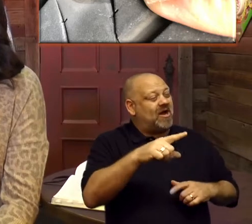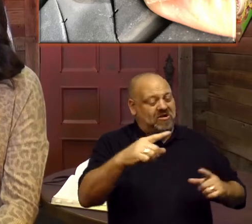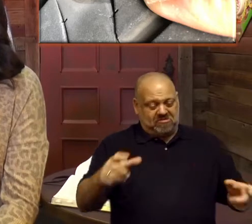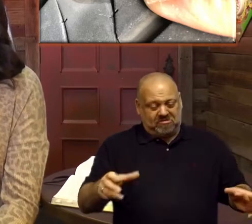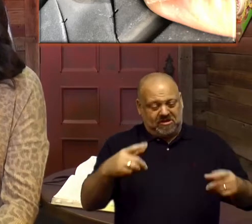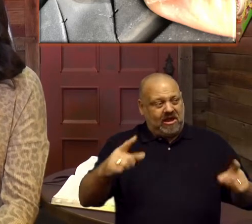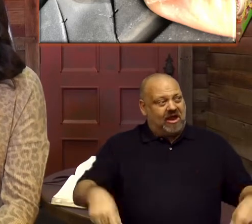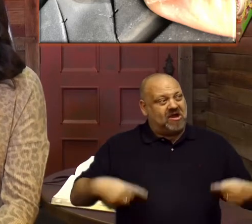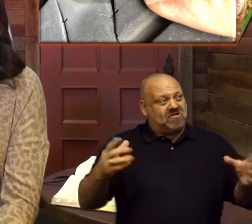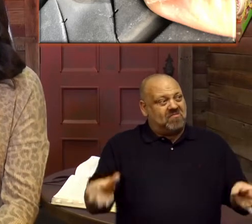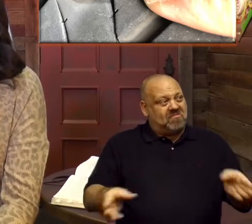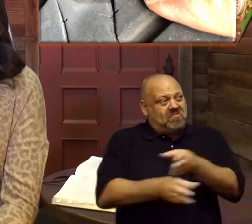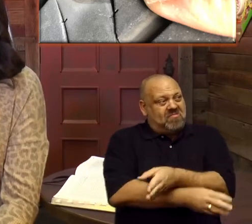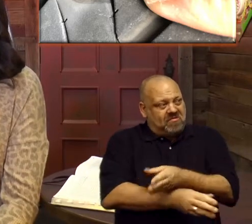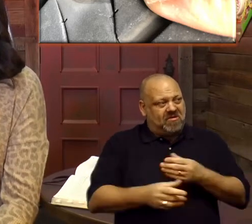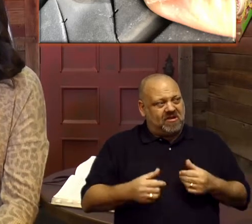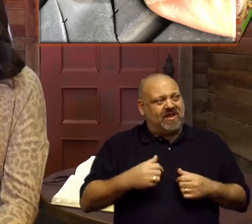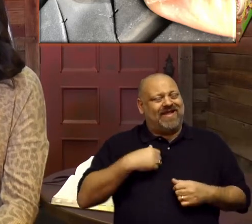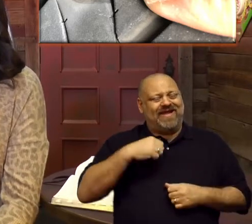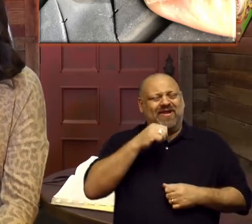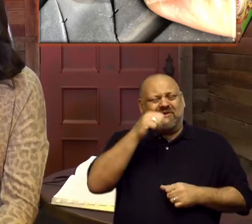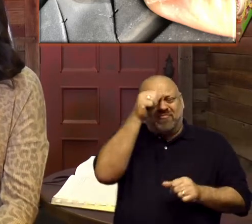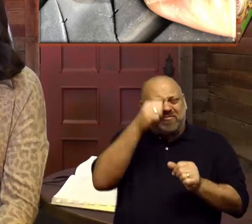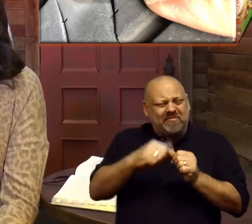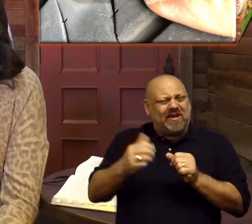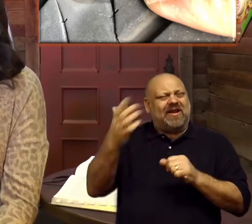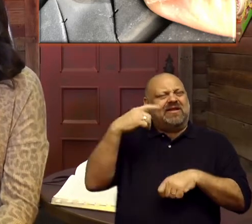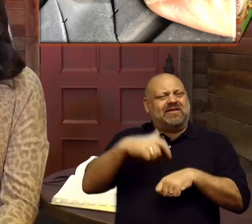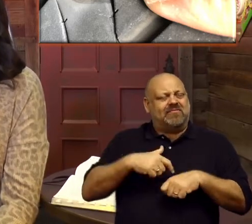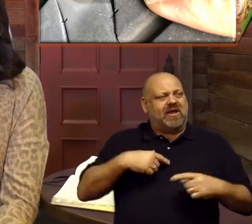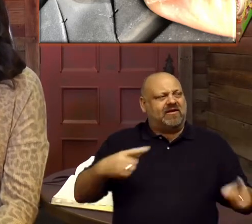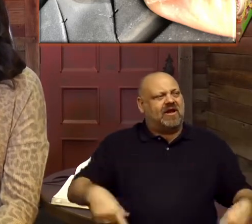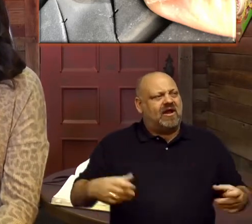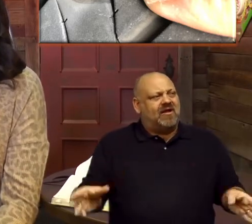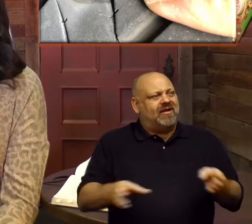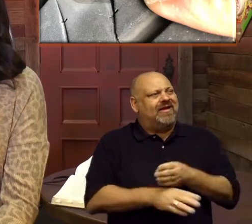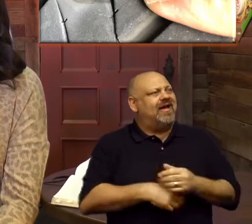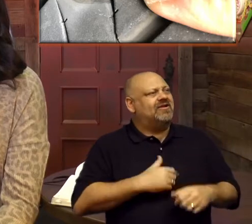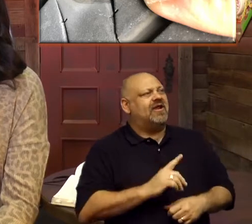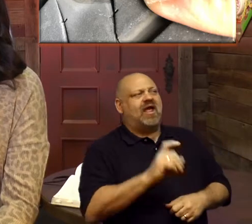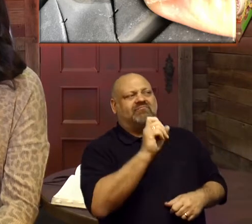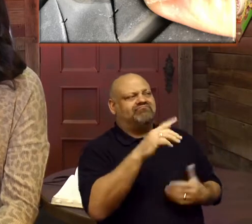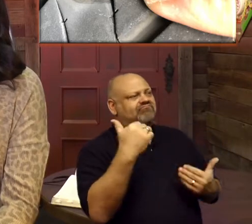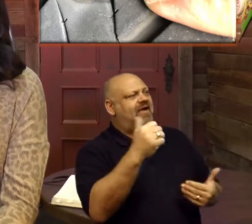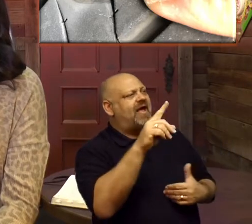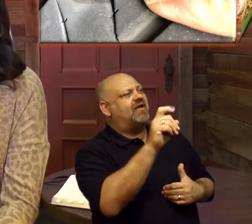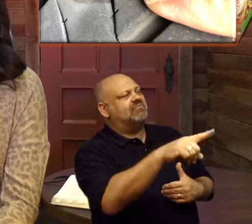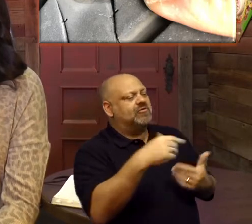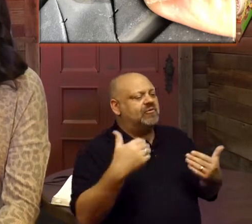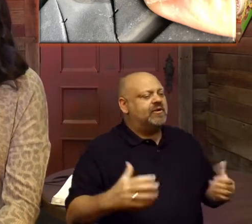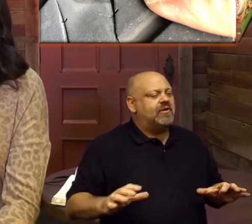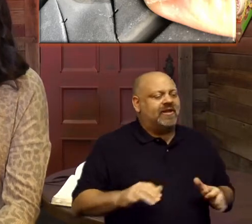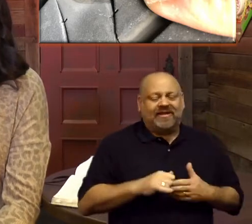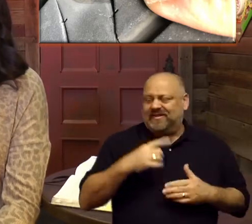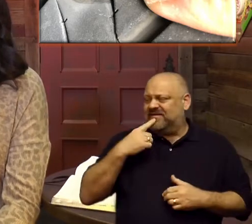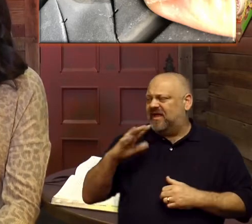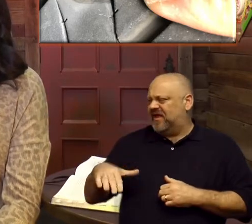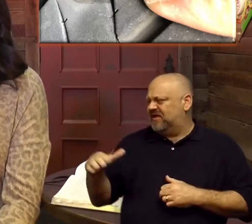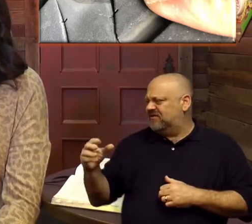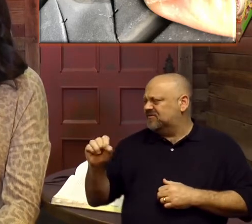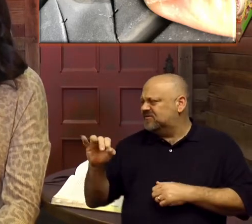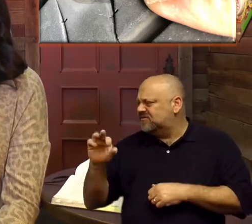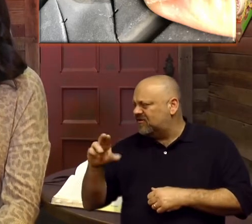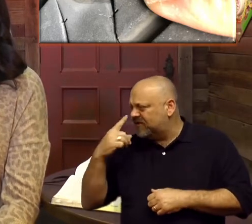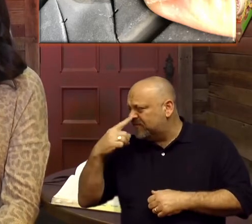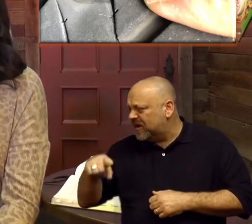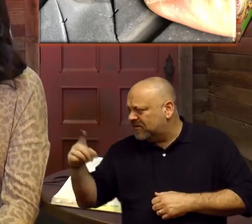would you please rotate my tires? And I don't remember the last time I had my tires rotated, but I just asked him to do it. And so they said,